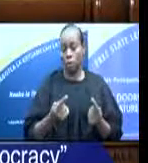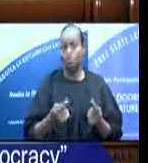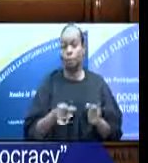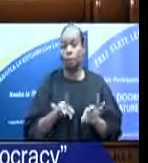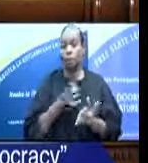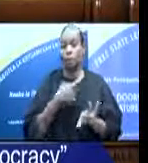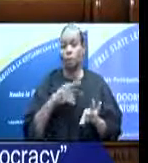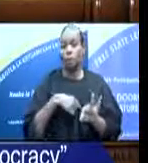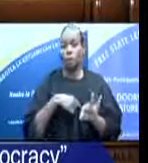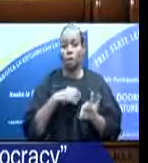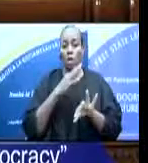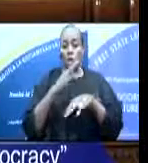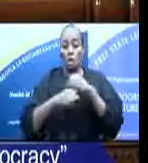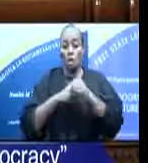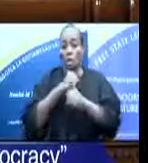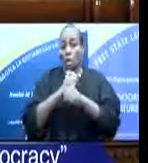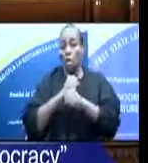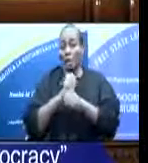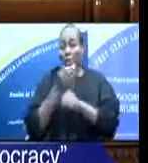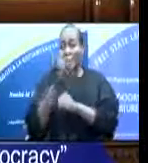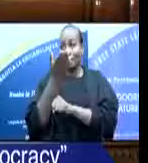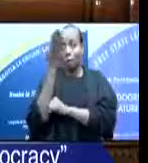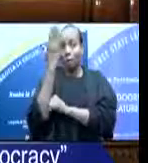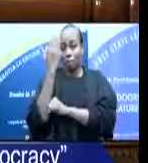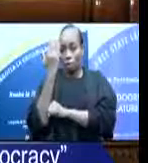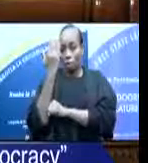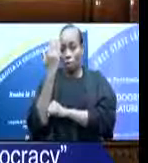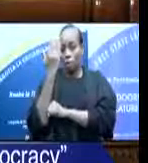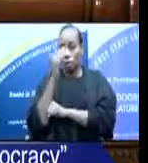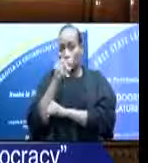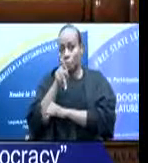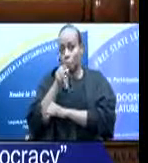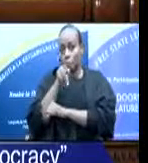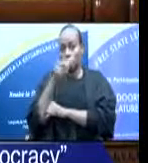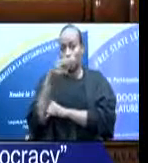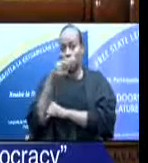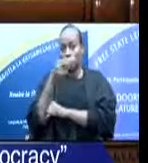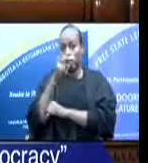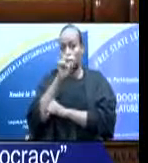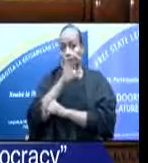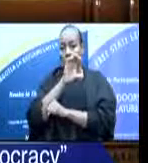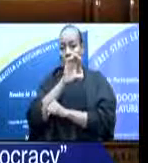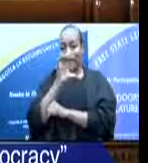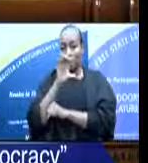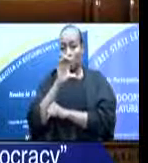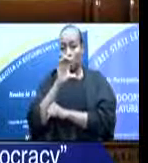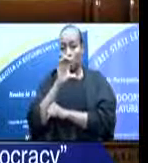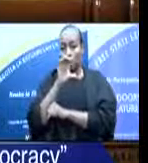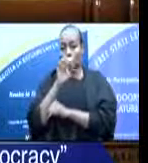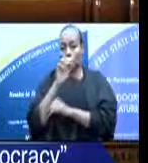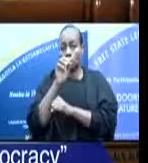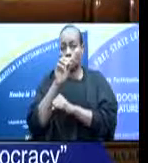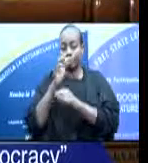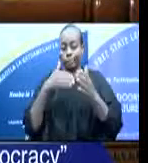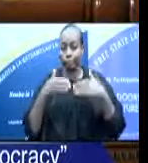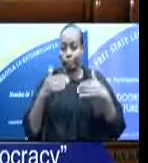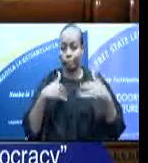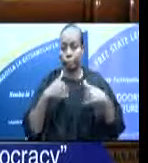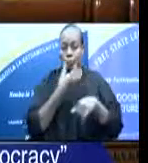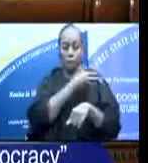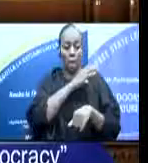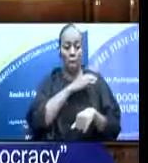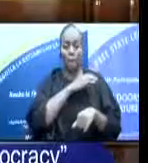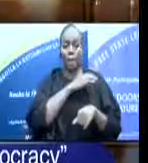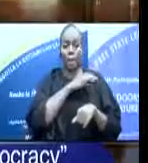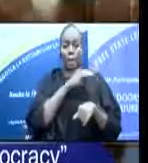In the past 3 years, 81% of the PHC facilities managed to attain ideal clinic